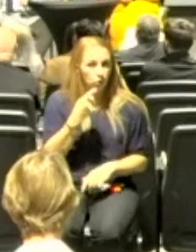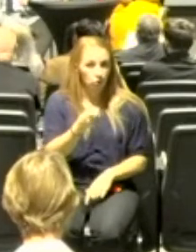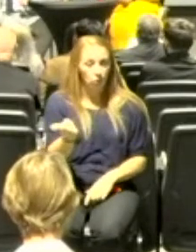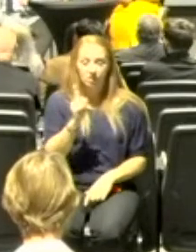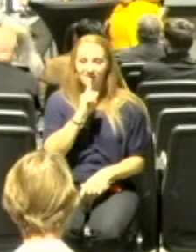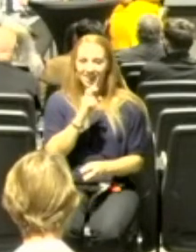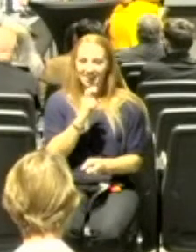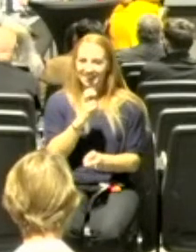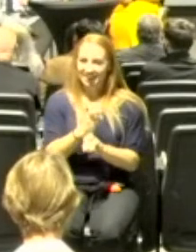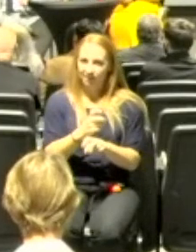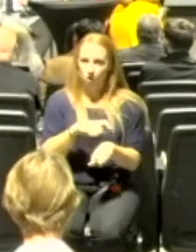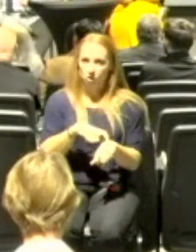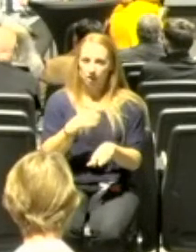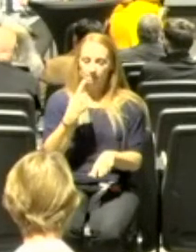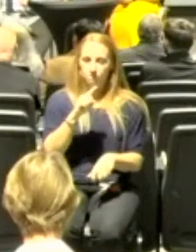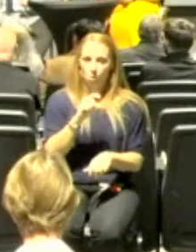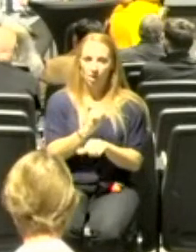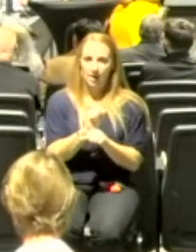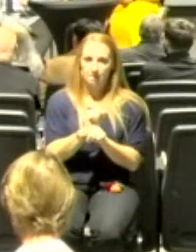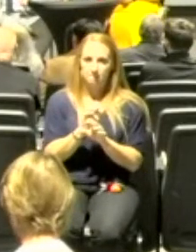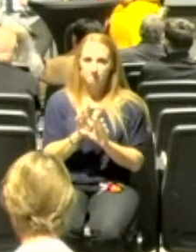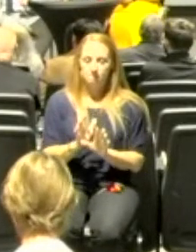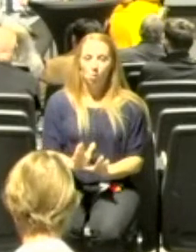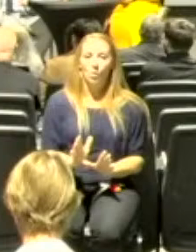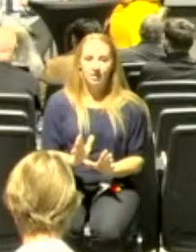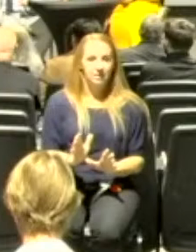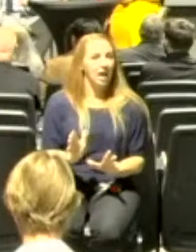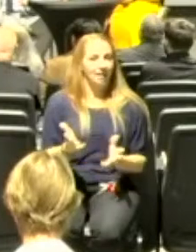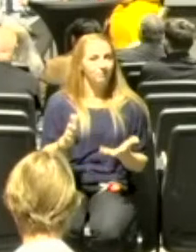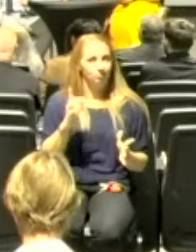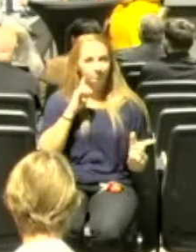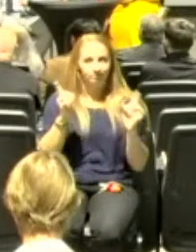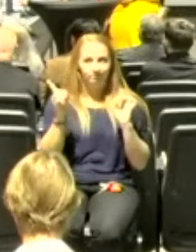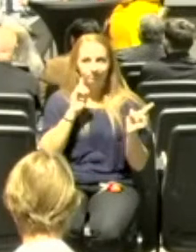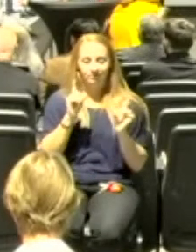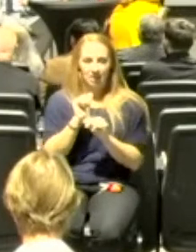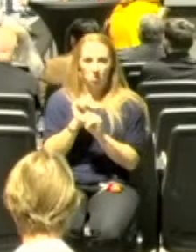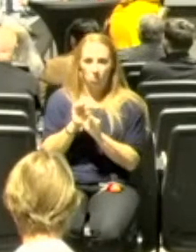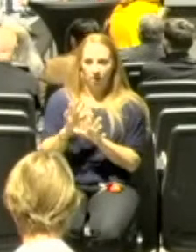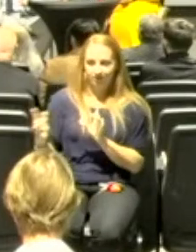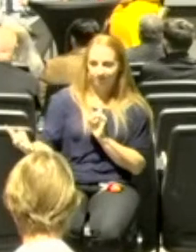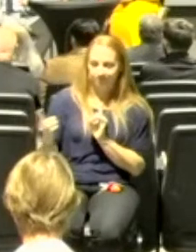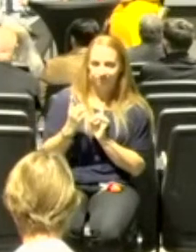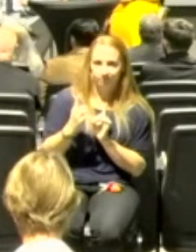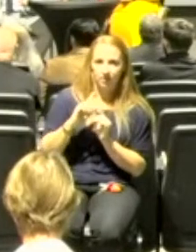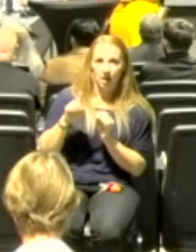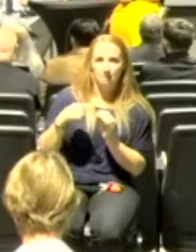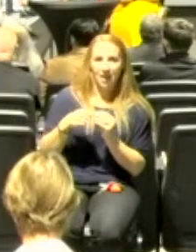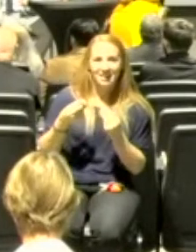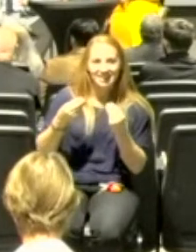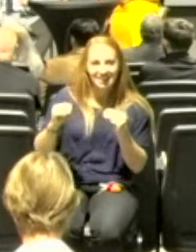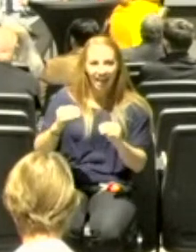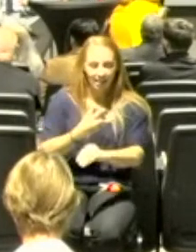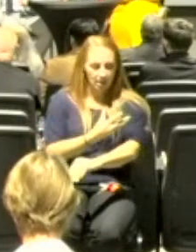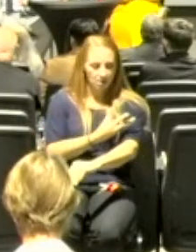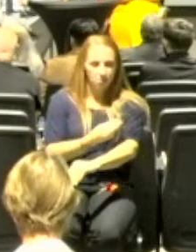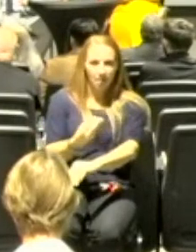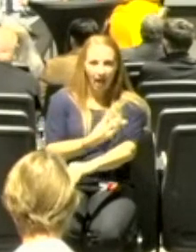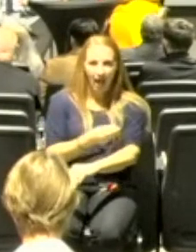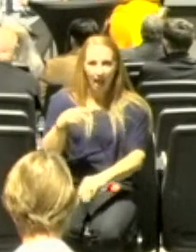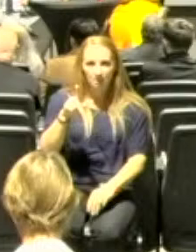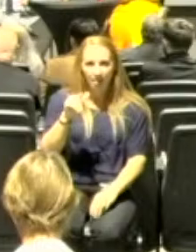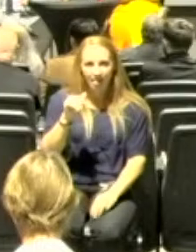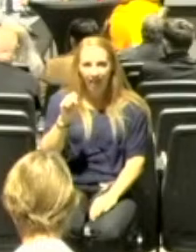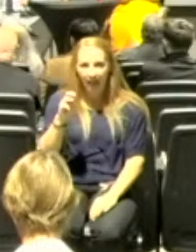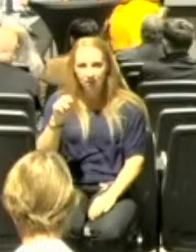difficult time for employees. Many spaces, I've heard that. I had an employee talk to me about selling plasma. I've heard employees talk to me about